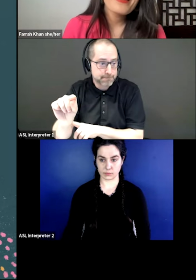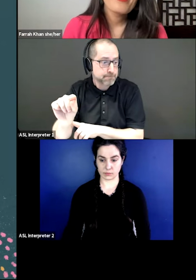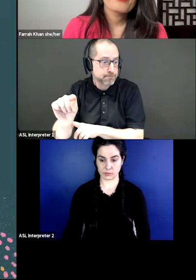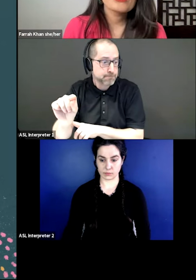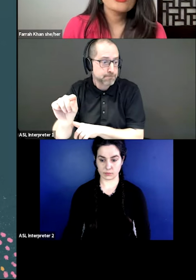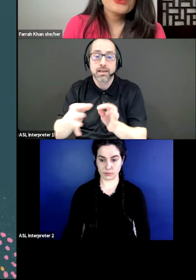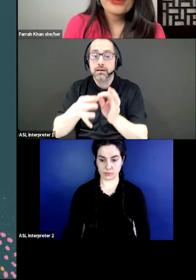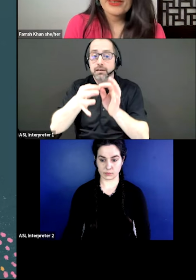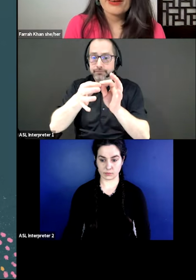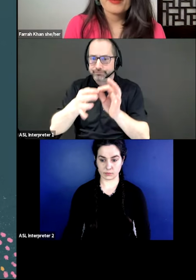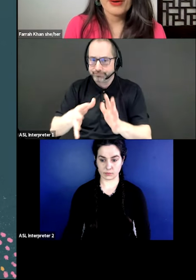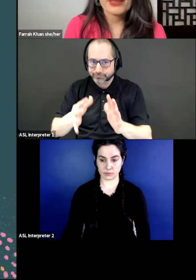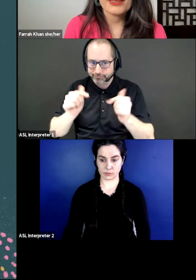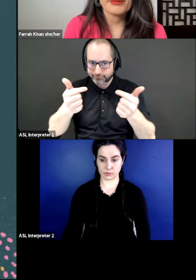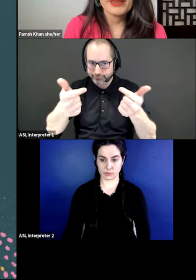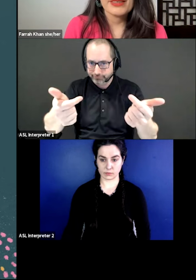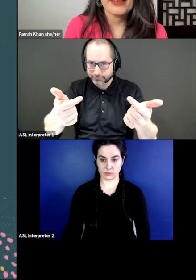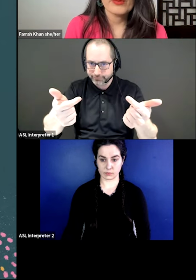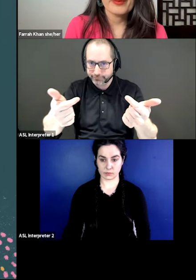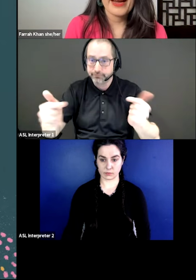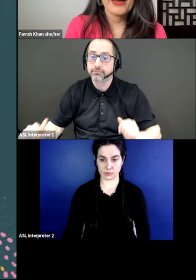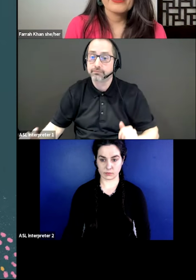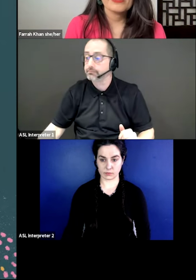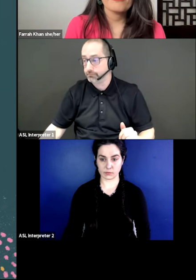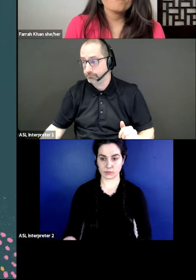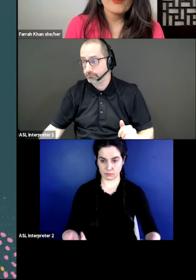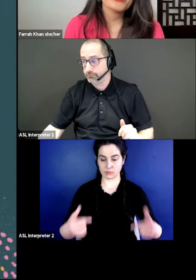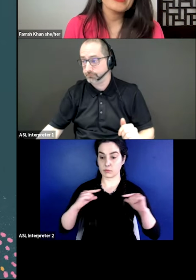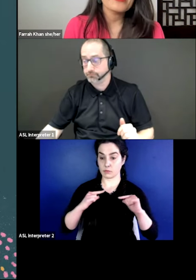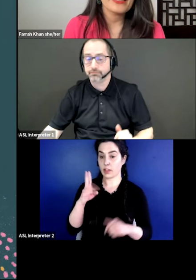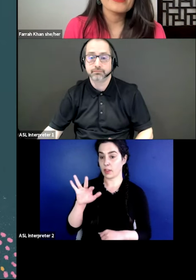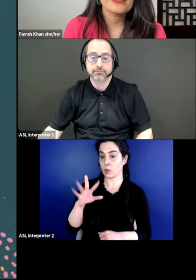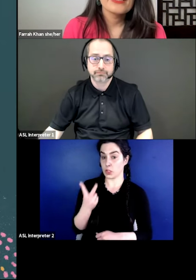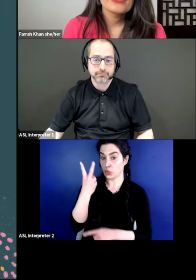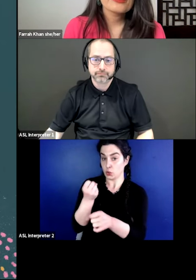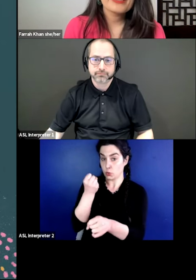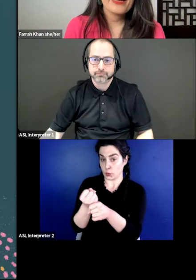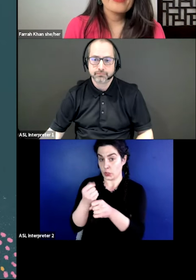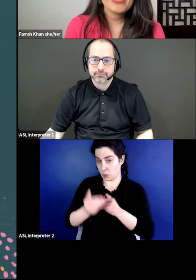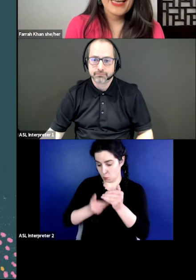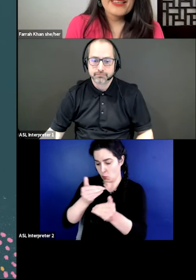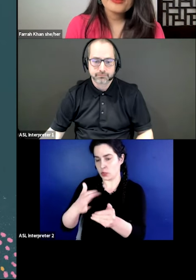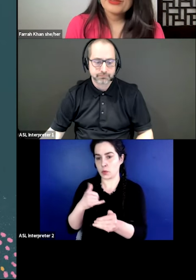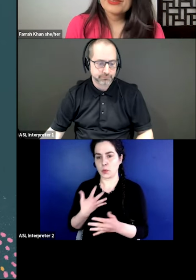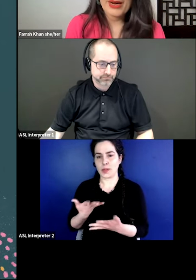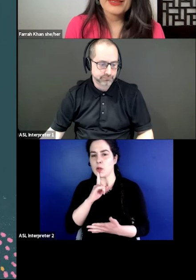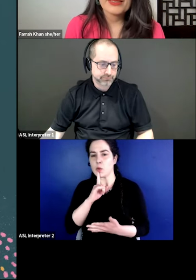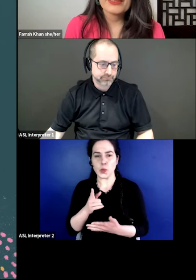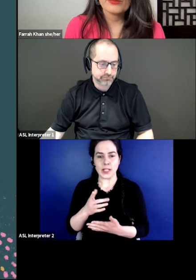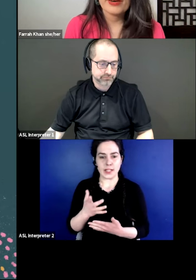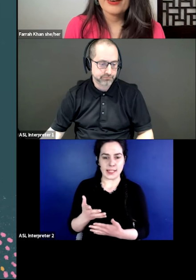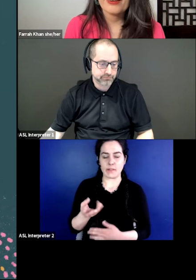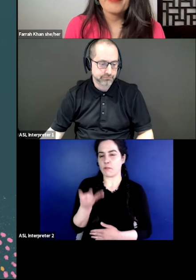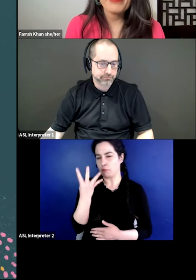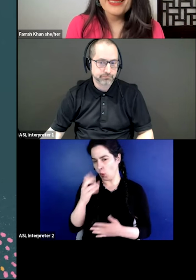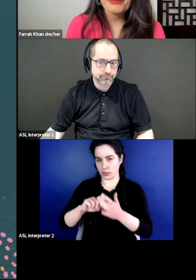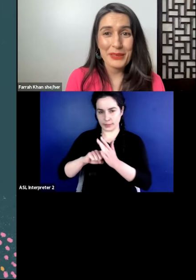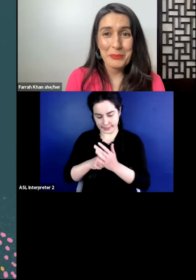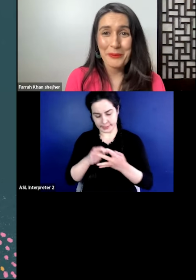2019, 2021, was a two-year process that we did where we had kind of four key things. So we had 10 communities of practice